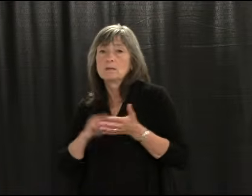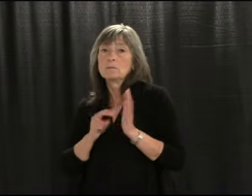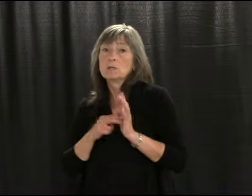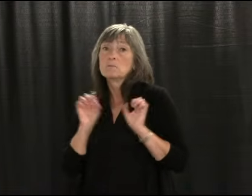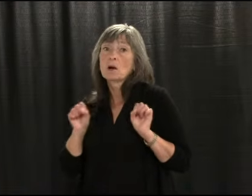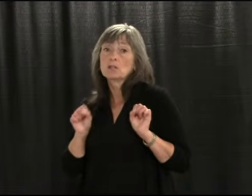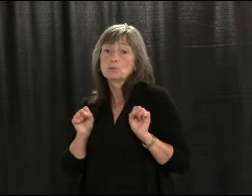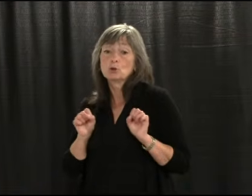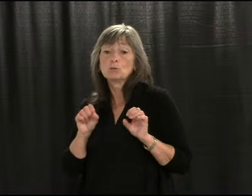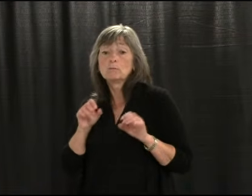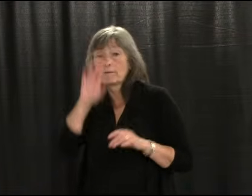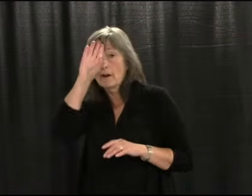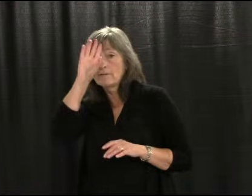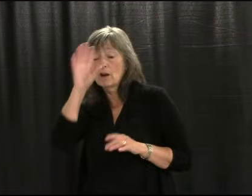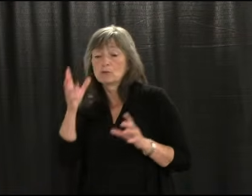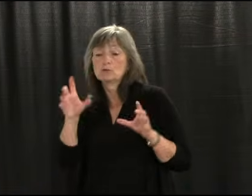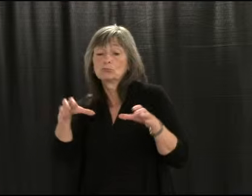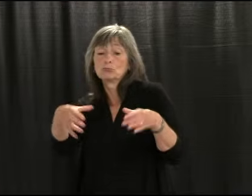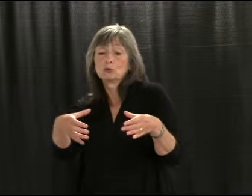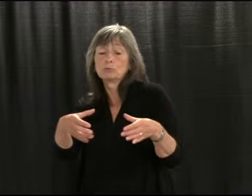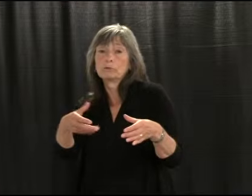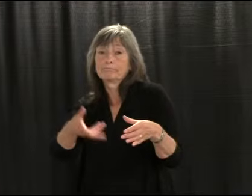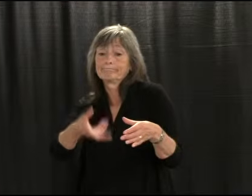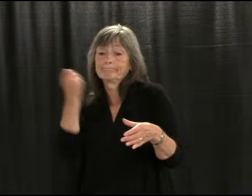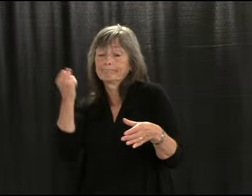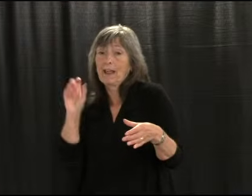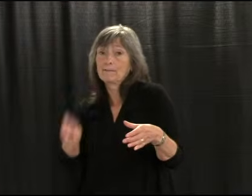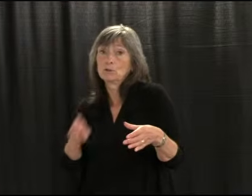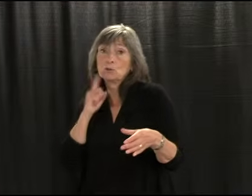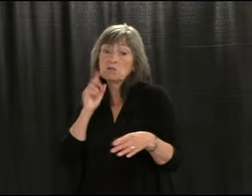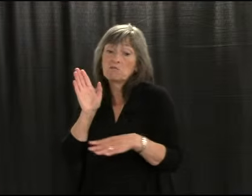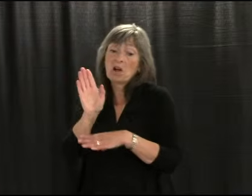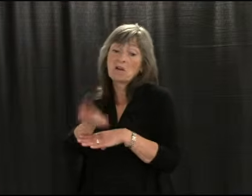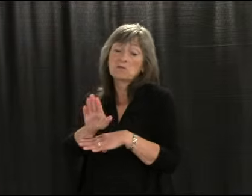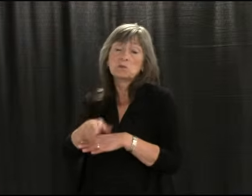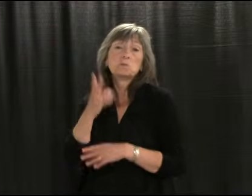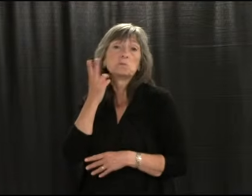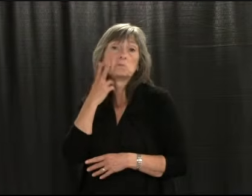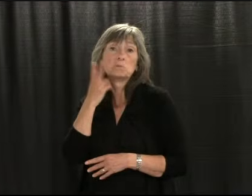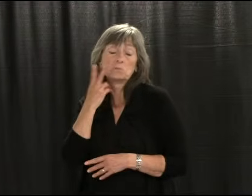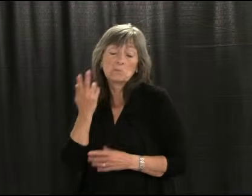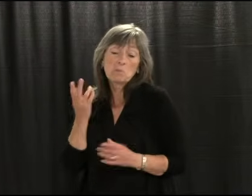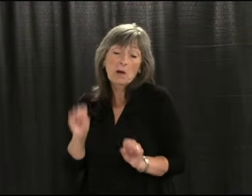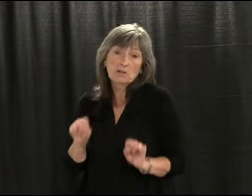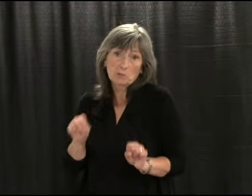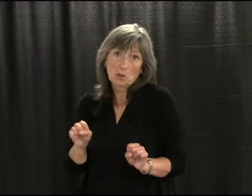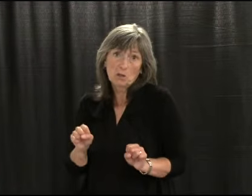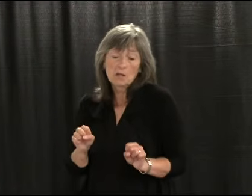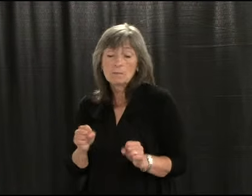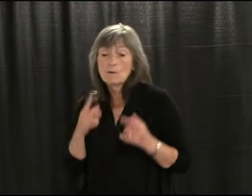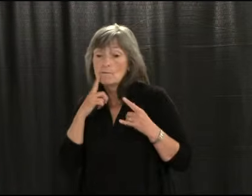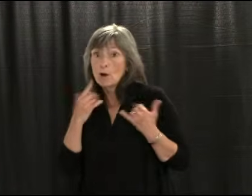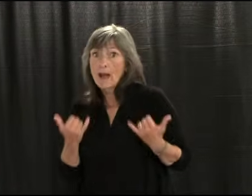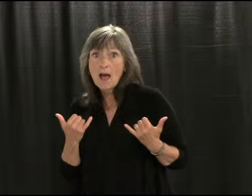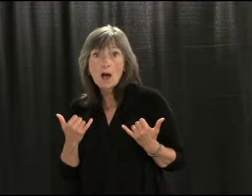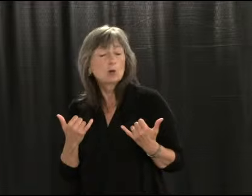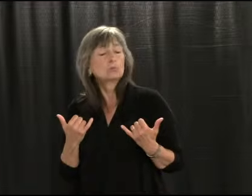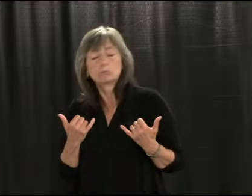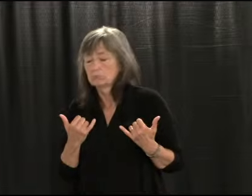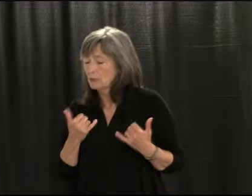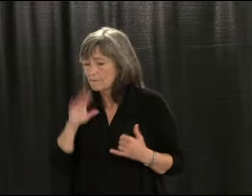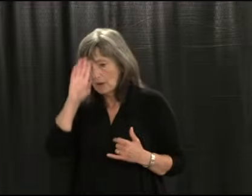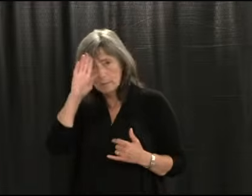You could foresee a similar thing happening this afternoon, later in the afternoon. But right now, firefighters are still in